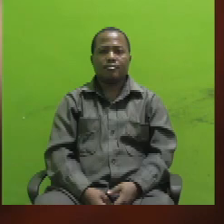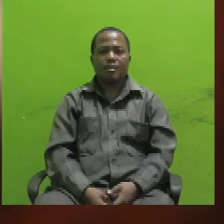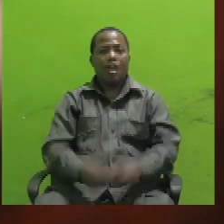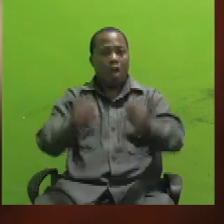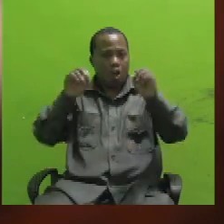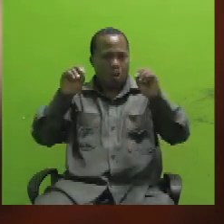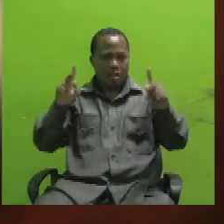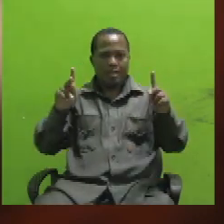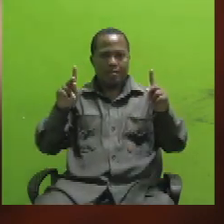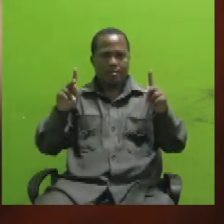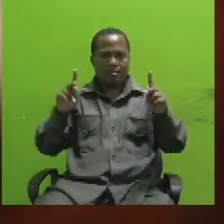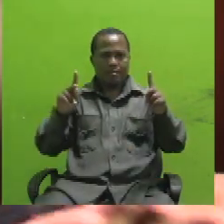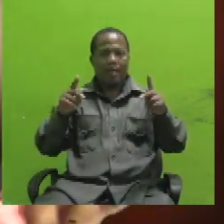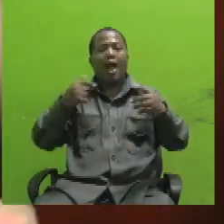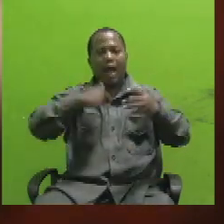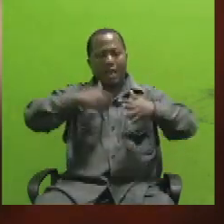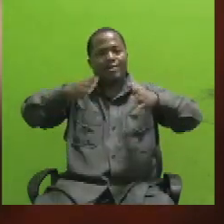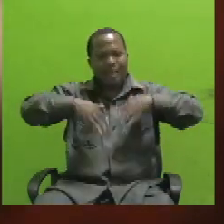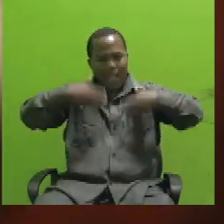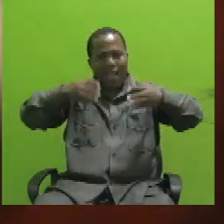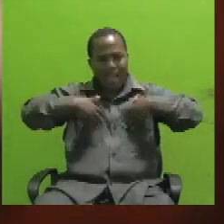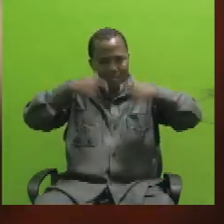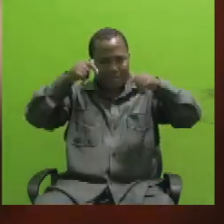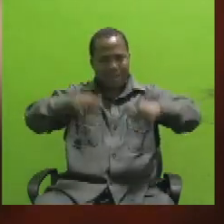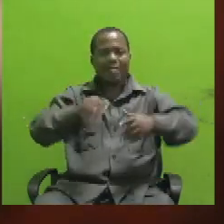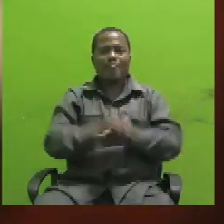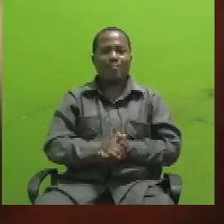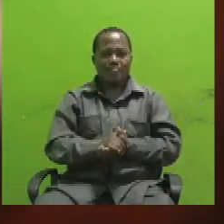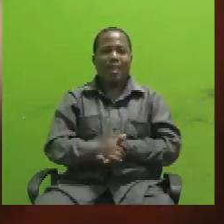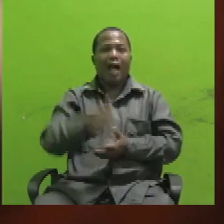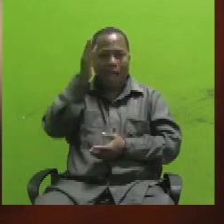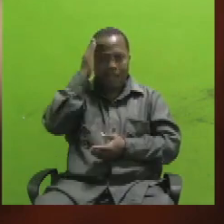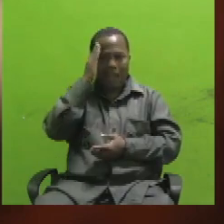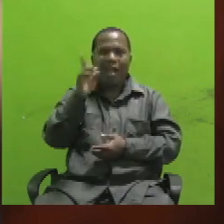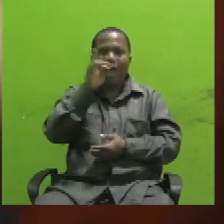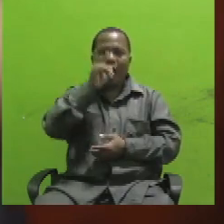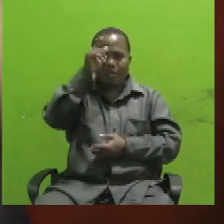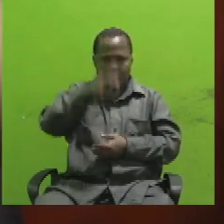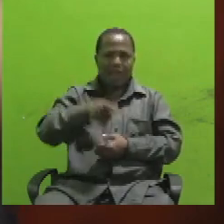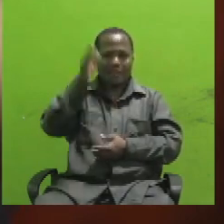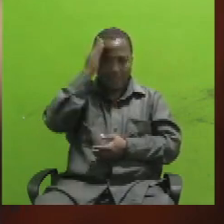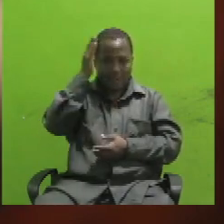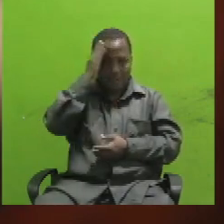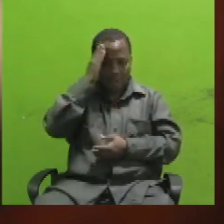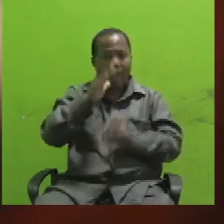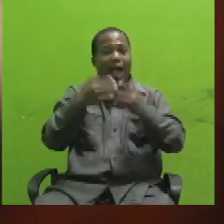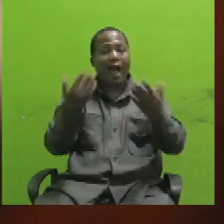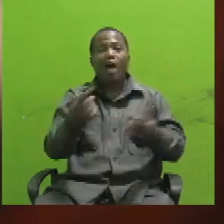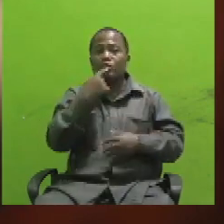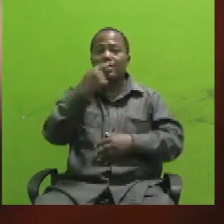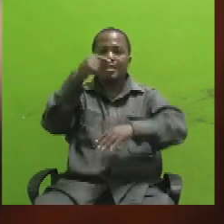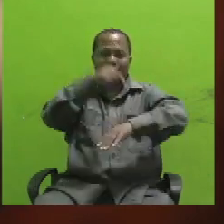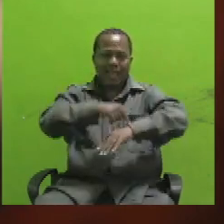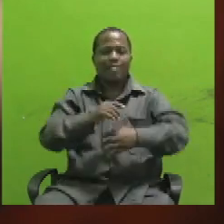My dear, I'm very happy now. I know everybody now knows how to tell the